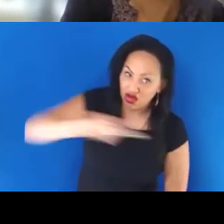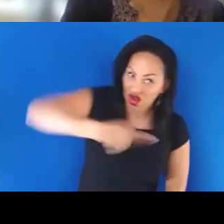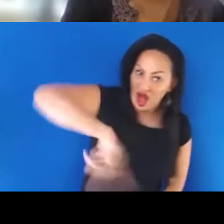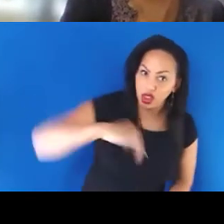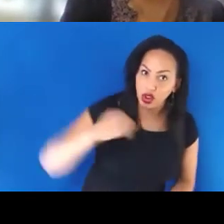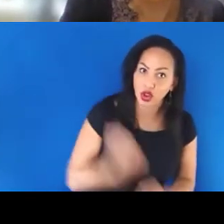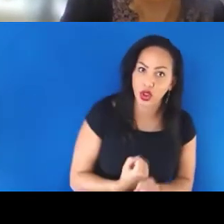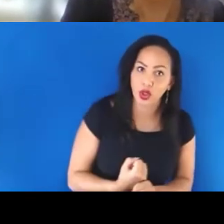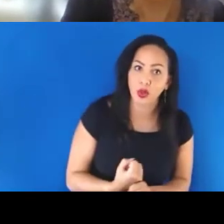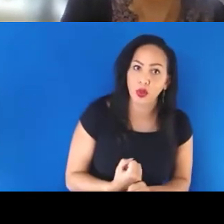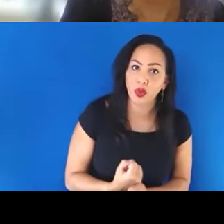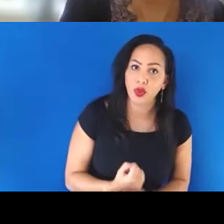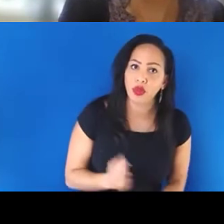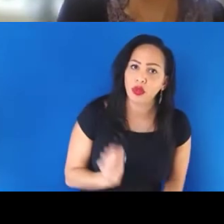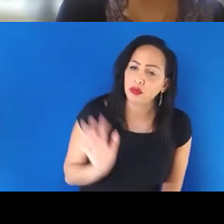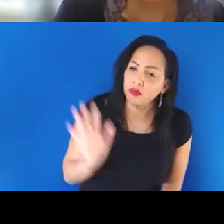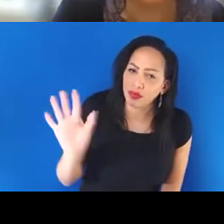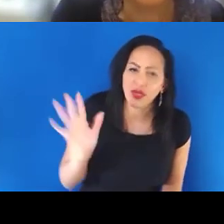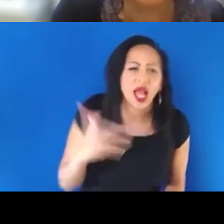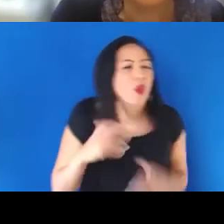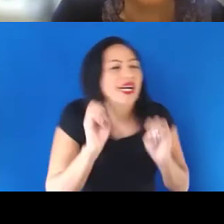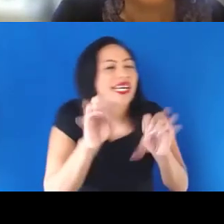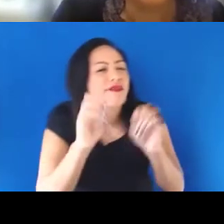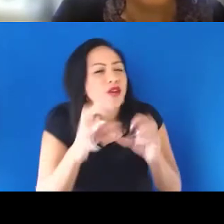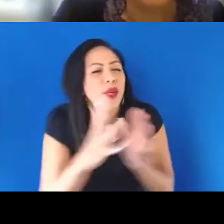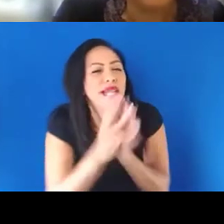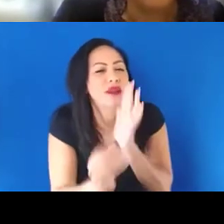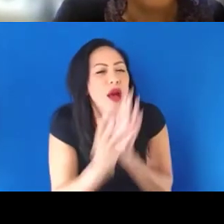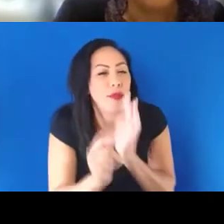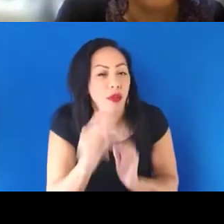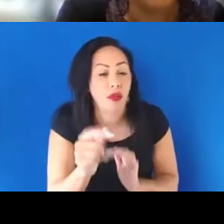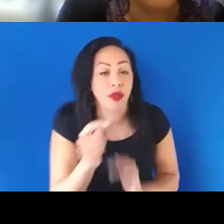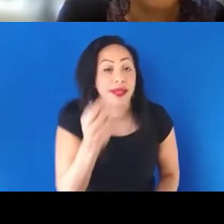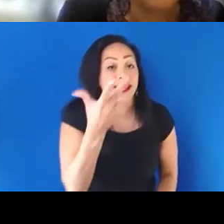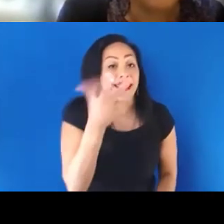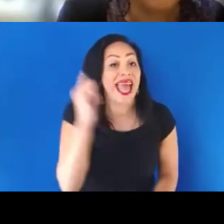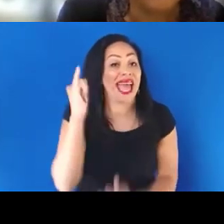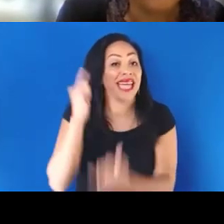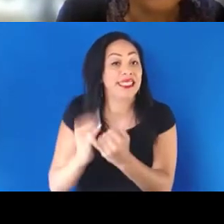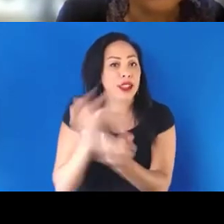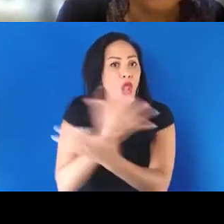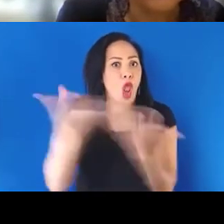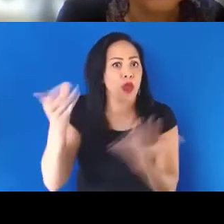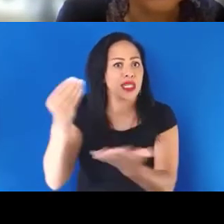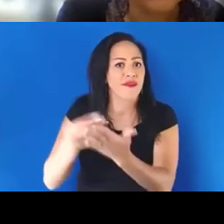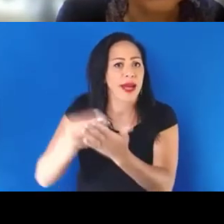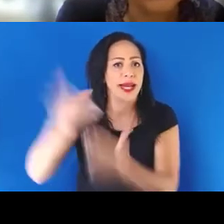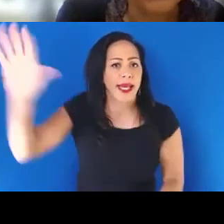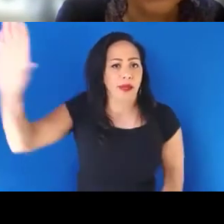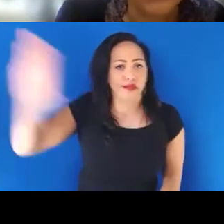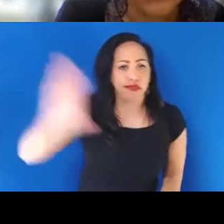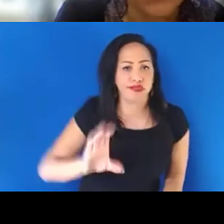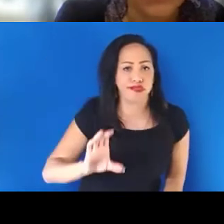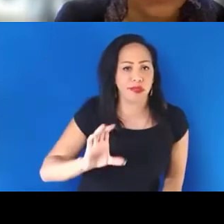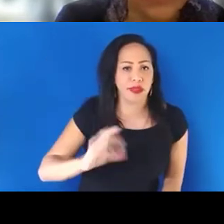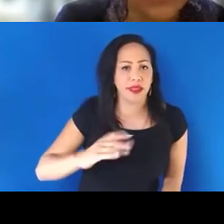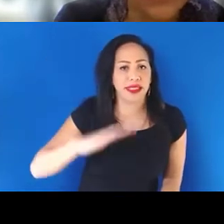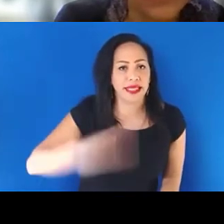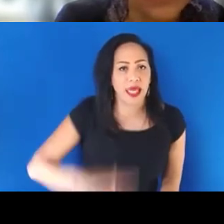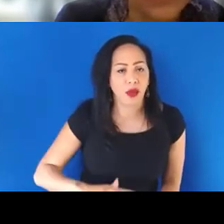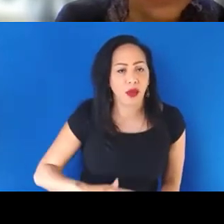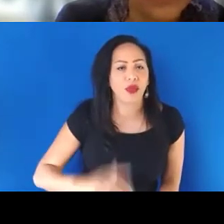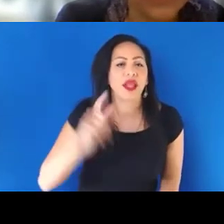I'll give you a very interesting example. In the 80s, a lot of money came to the South through people who sponsored a child in the